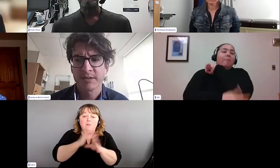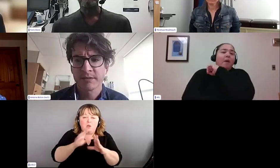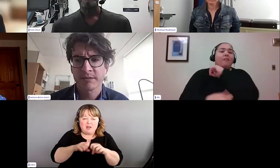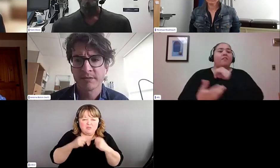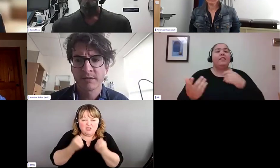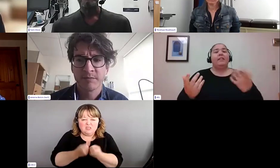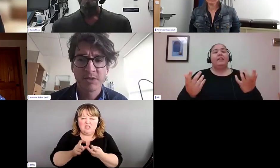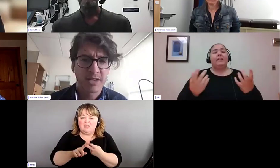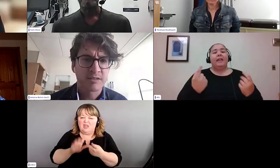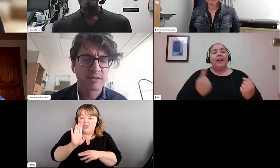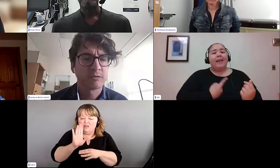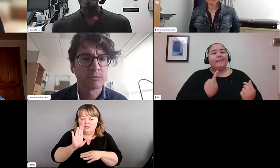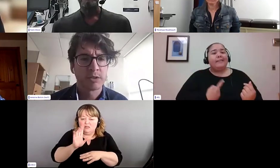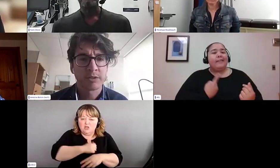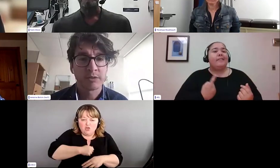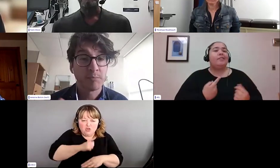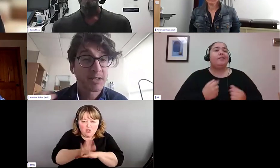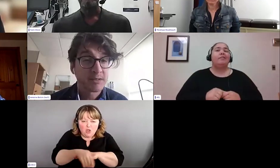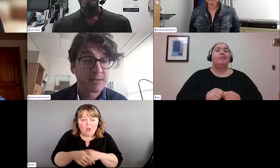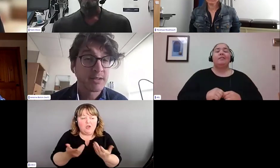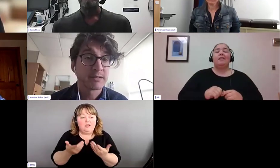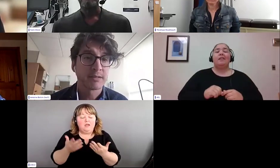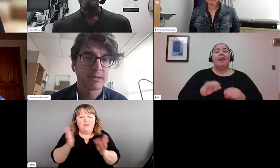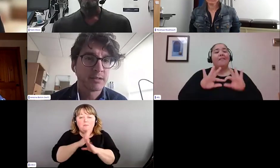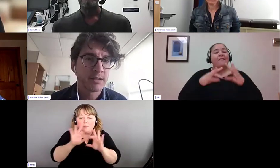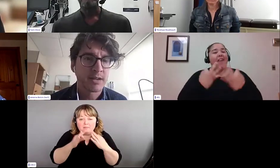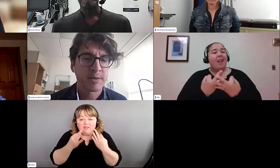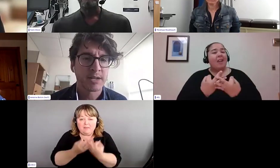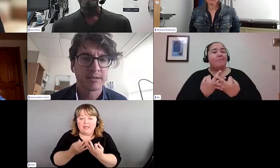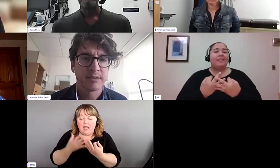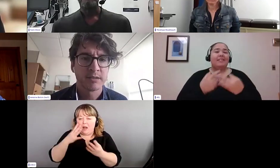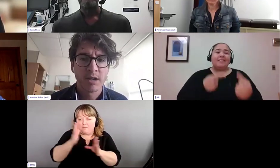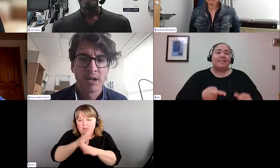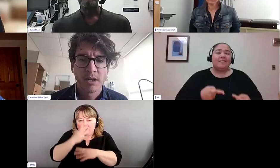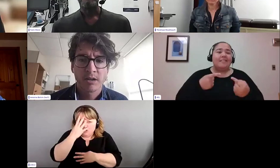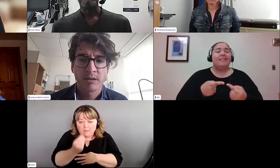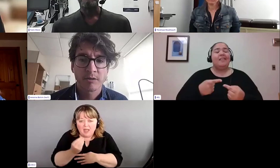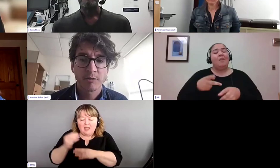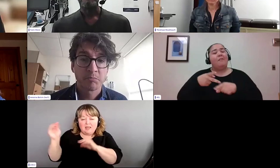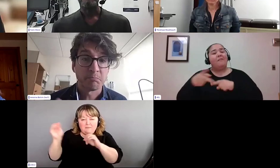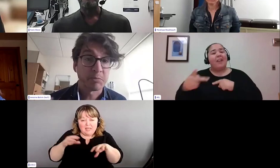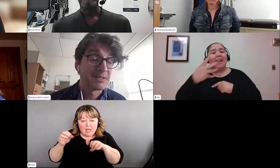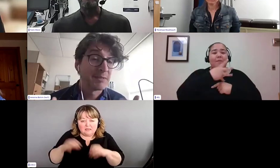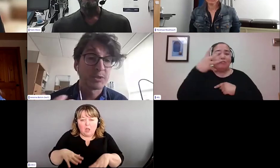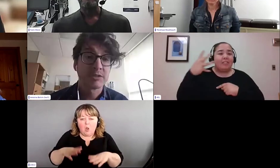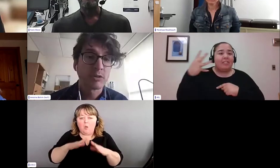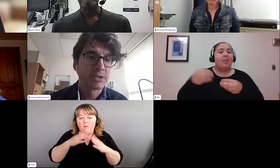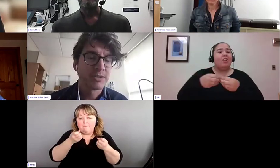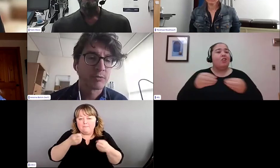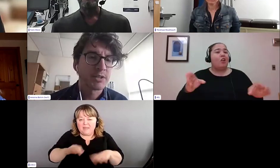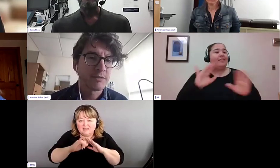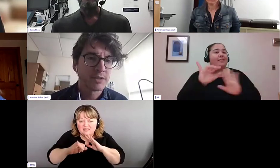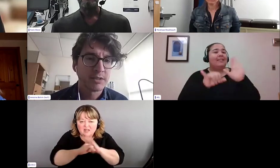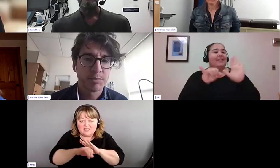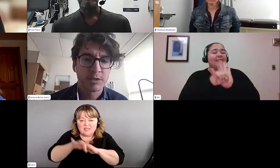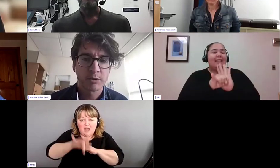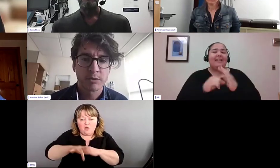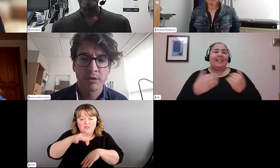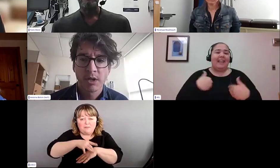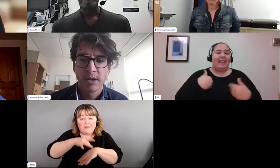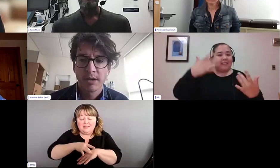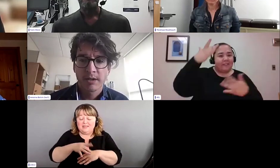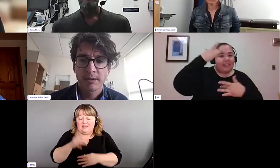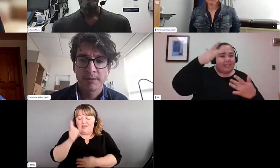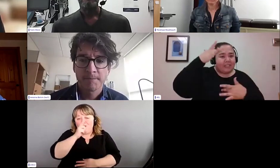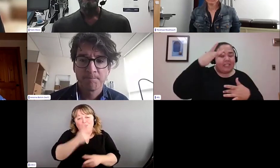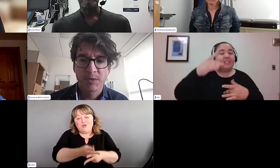isolation, family difficulties, professional, immigration, loss of identity. There's an illness.